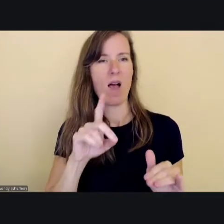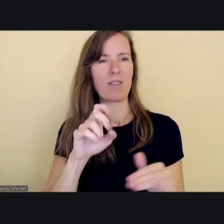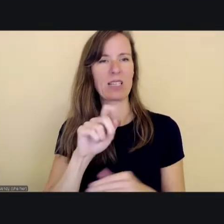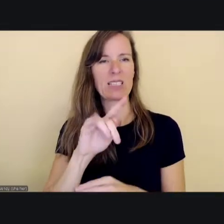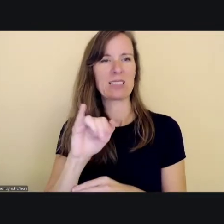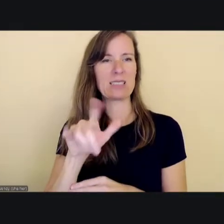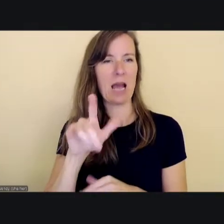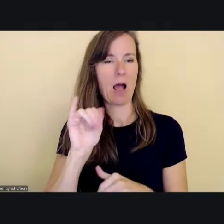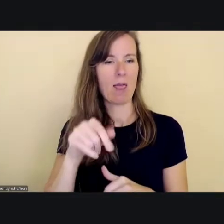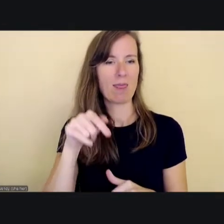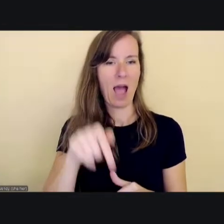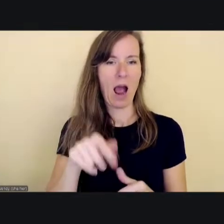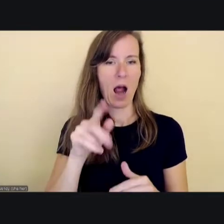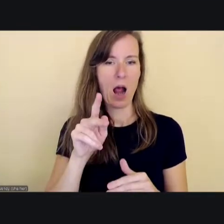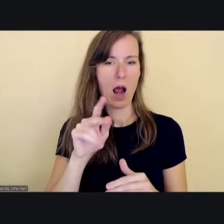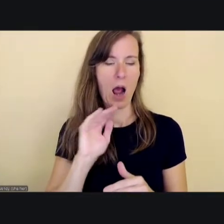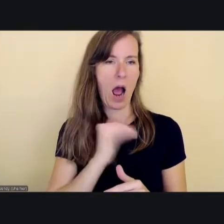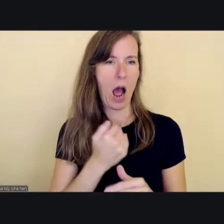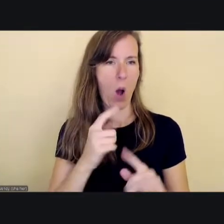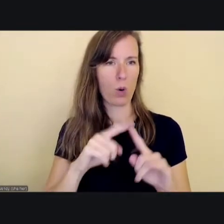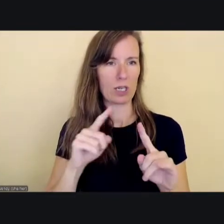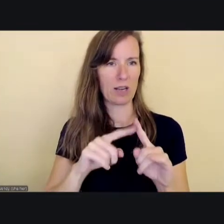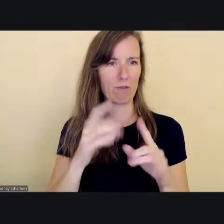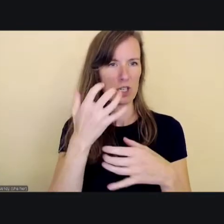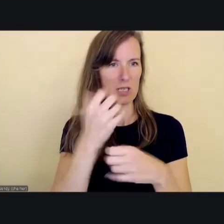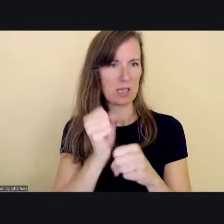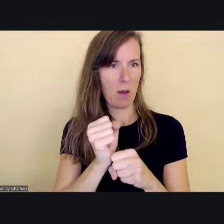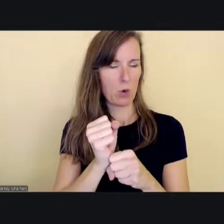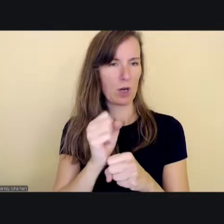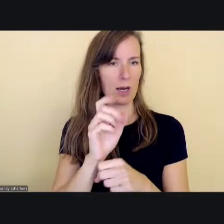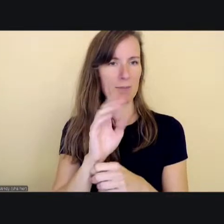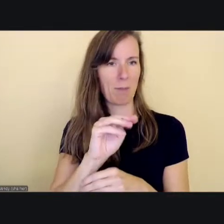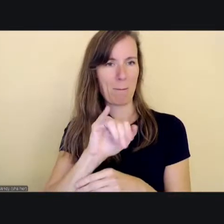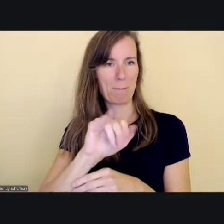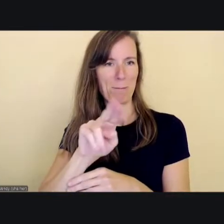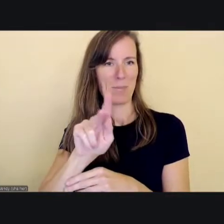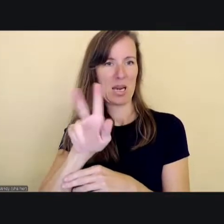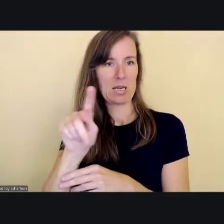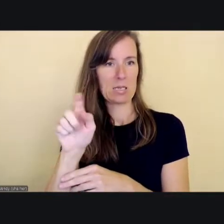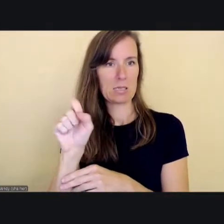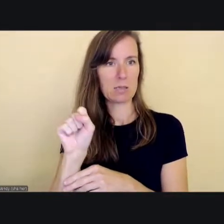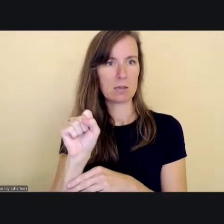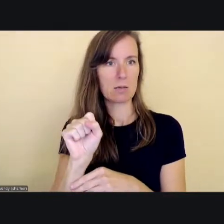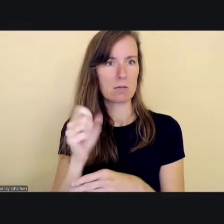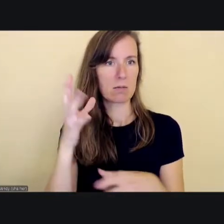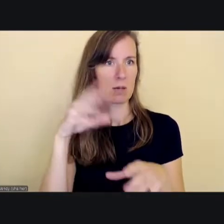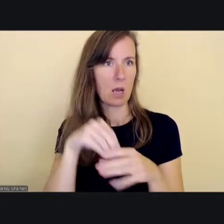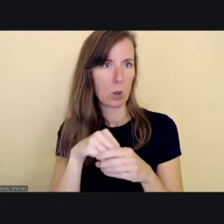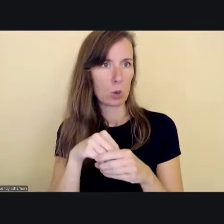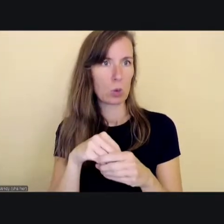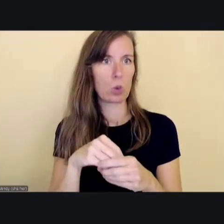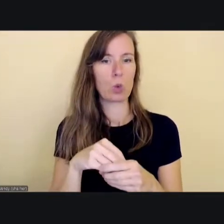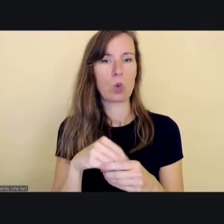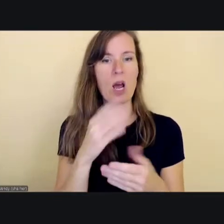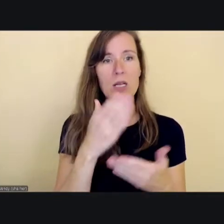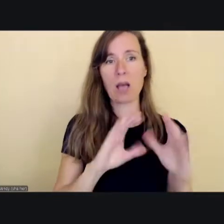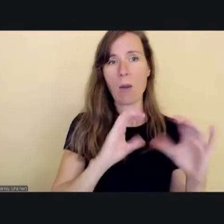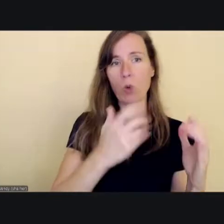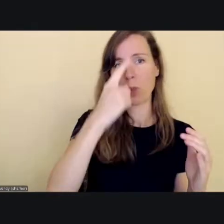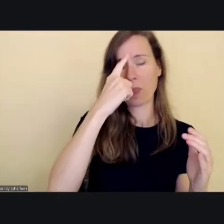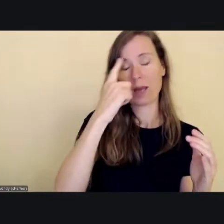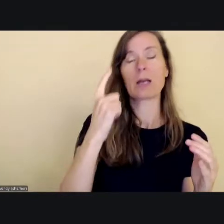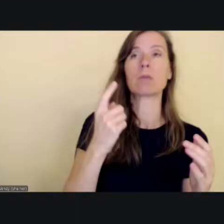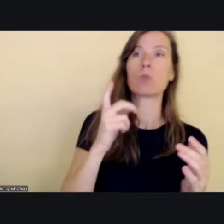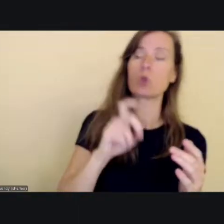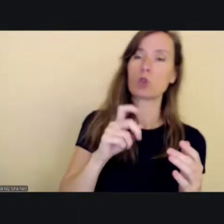of a group of thought that says that it should be limited to just comings and goings and votes, and